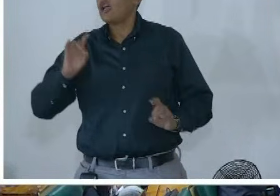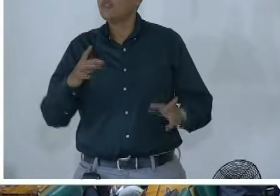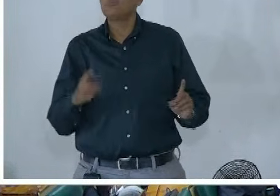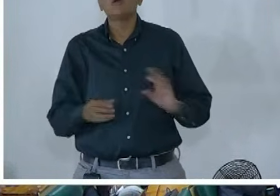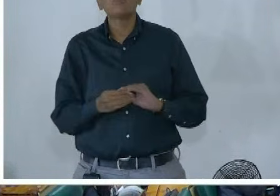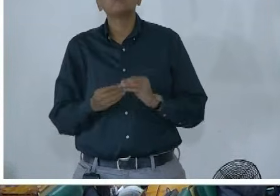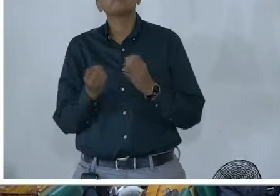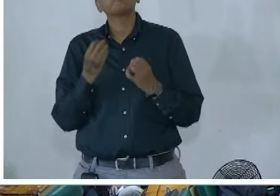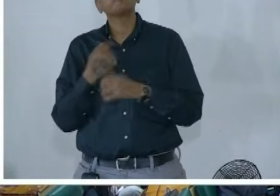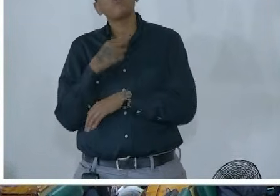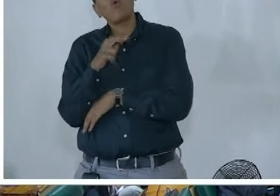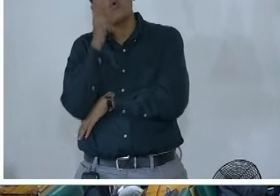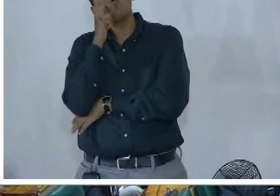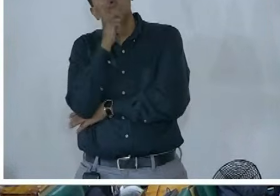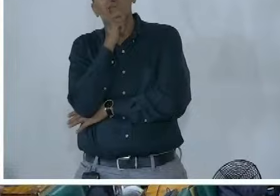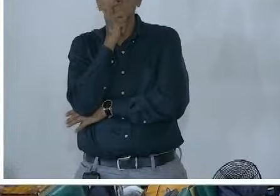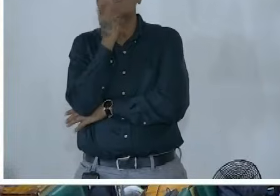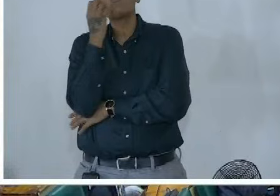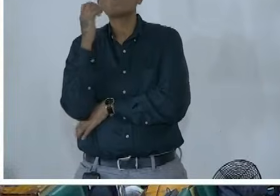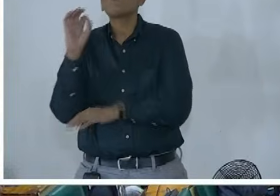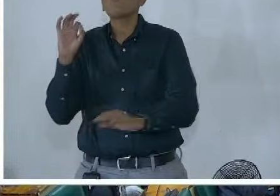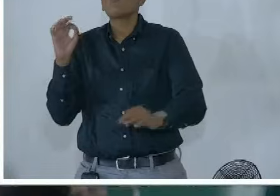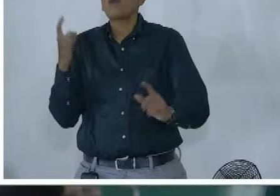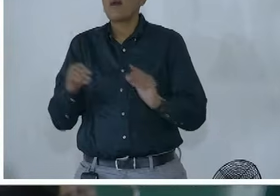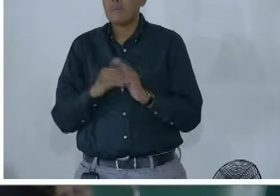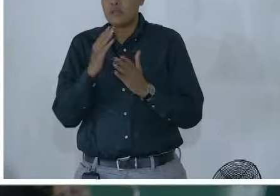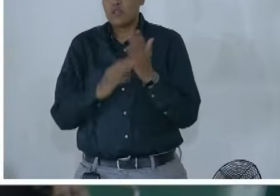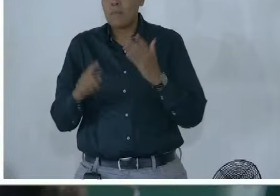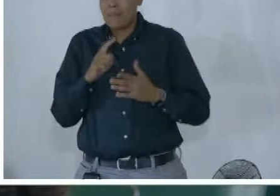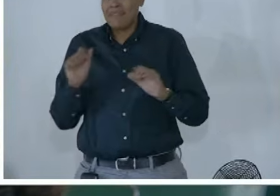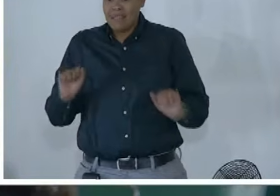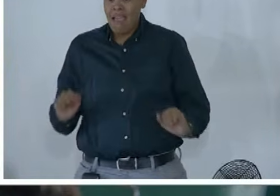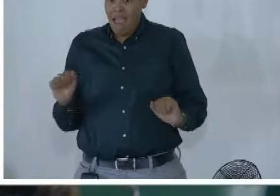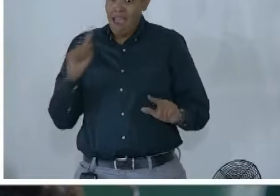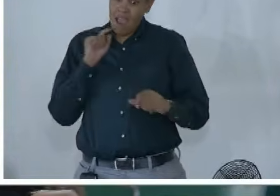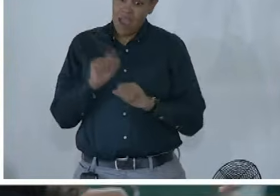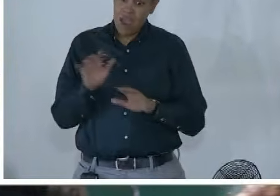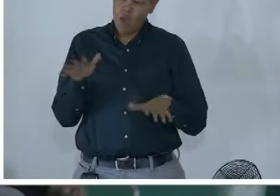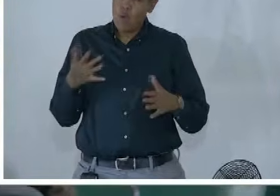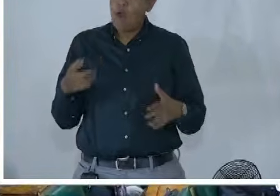contributions, valuable contributions, and a number of them can be